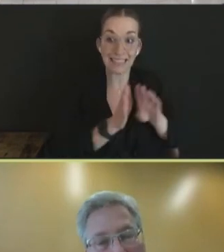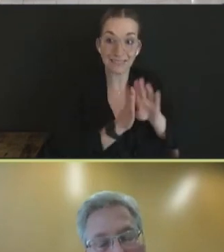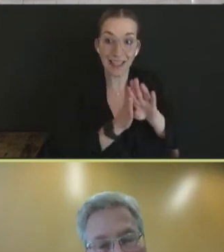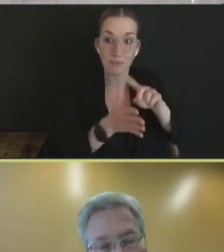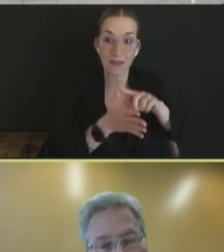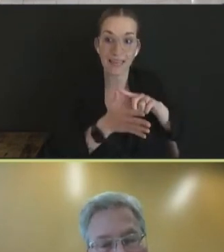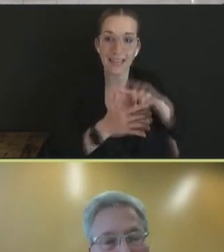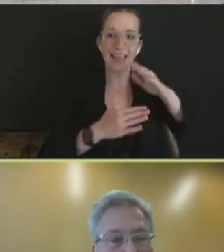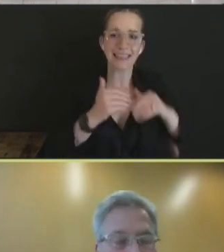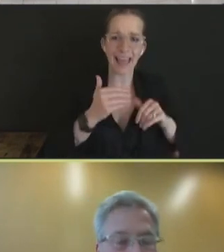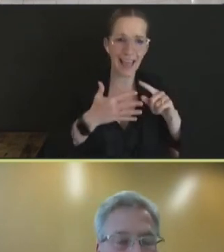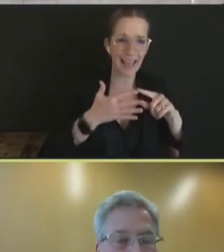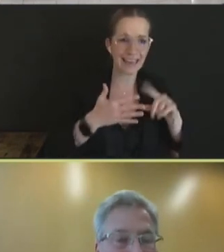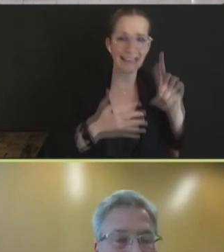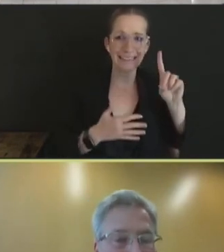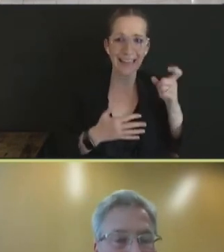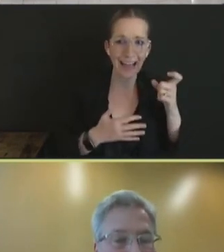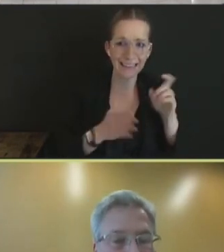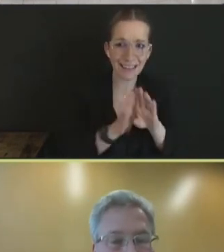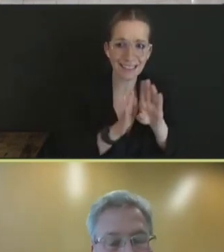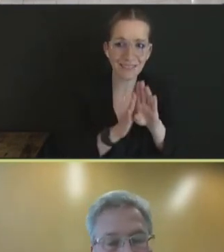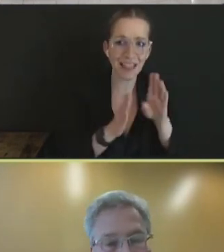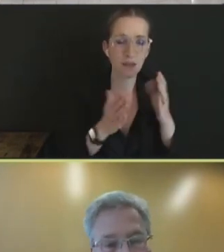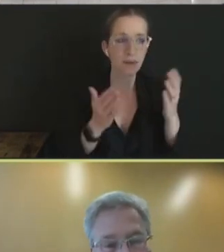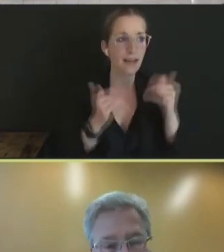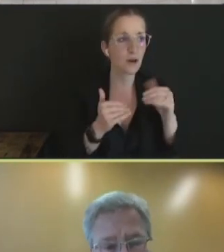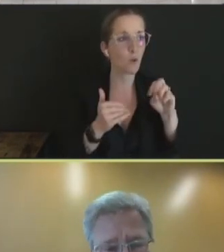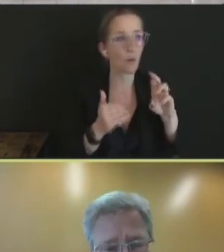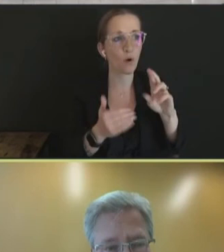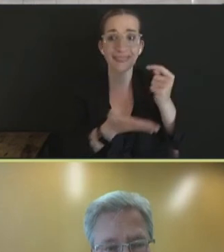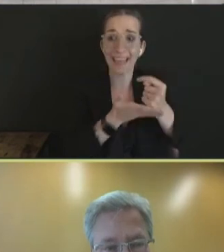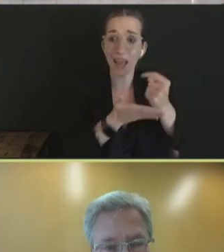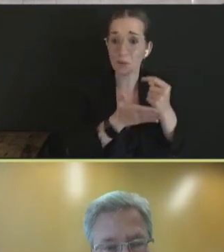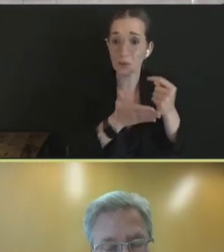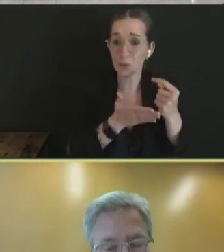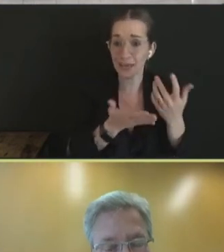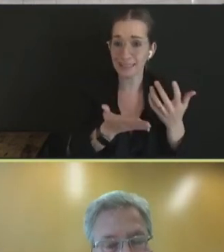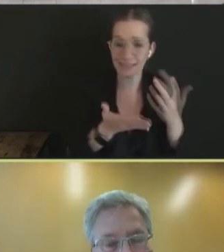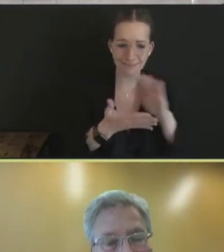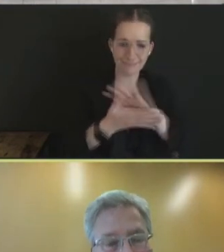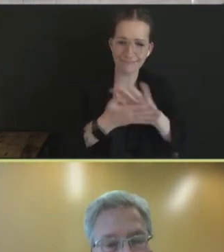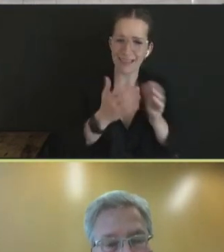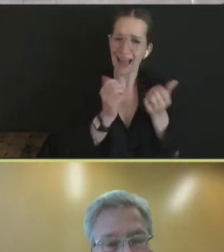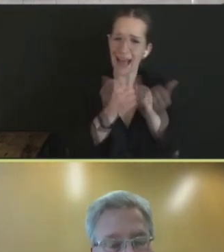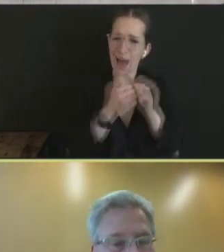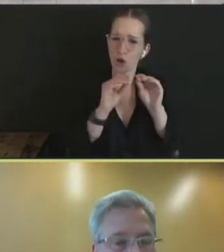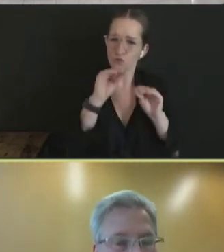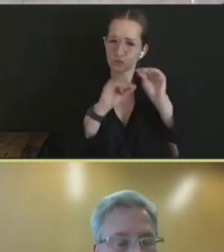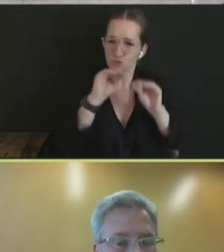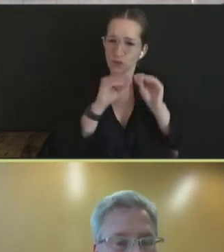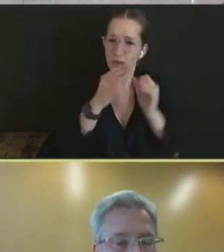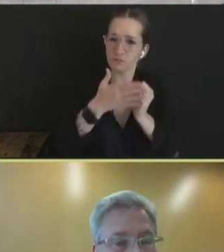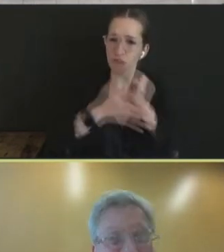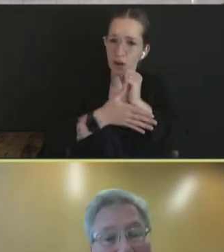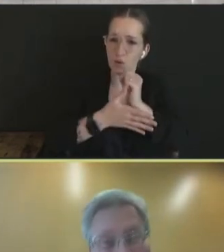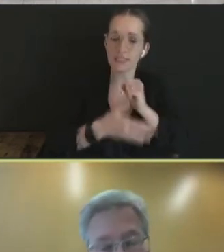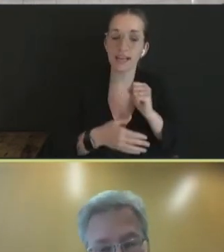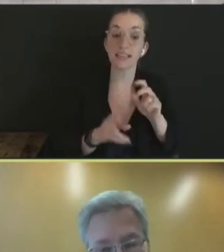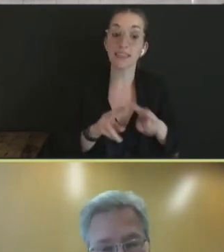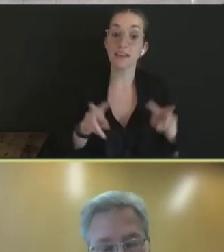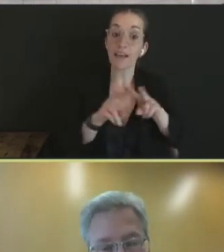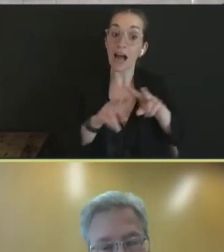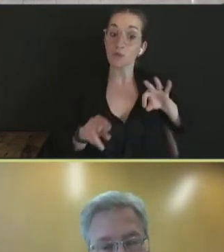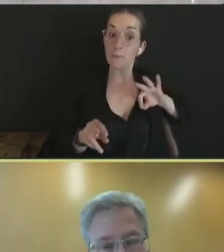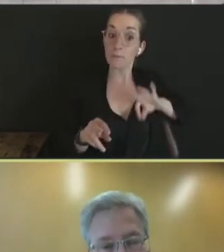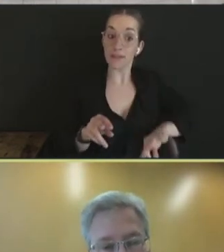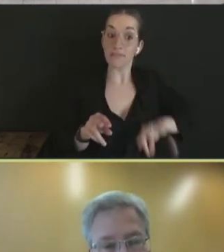versus diagnostics development or therapeutics. The value benefits that can be achieved is not